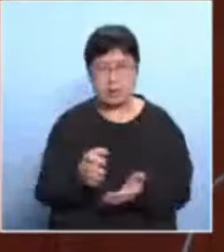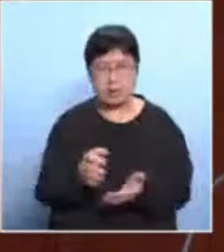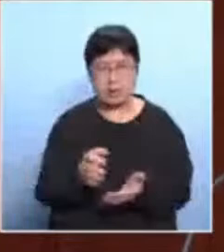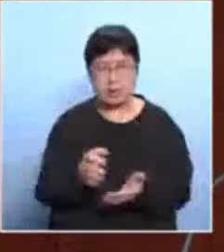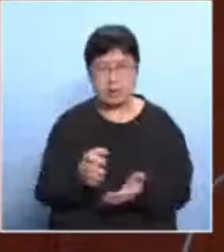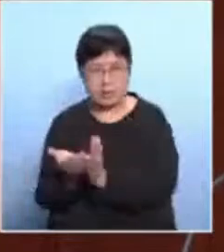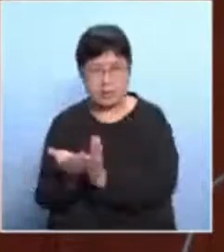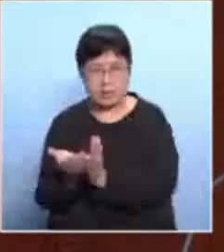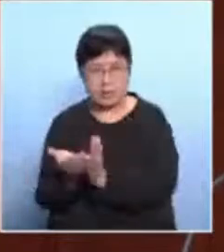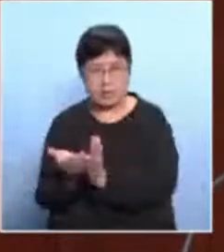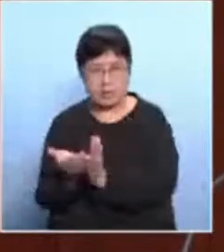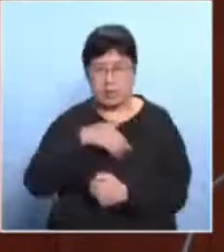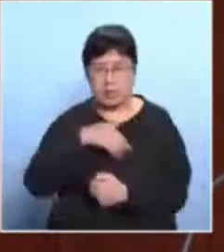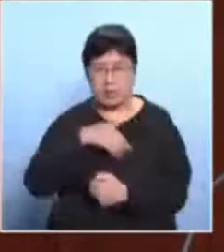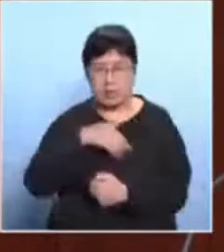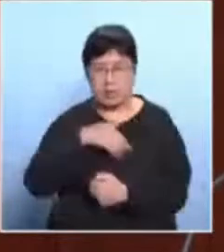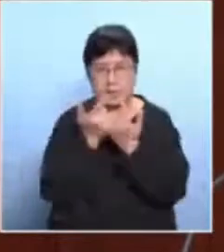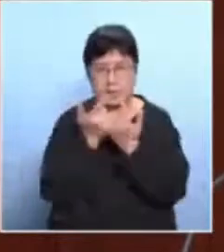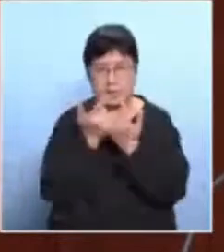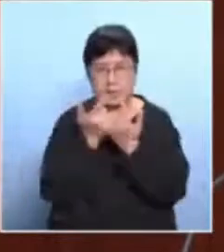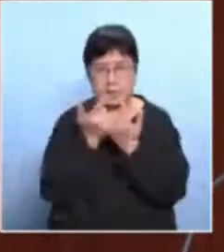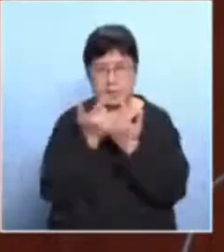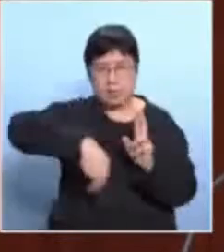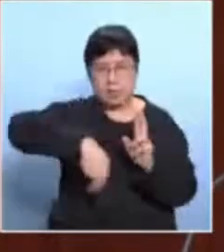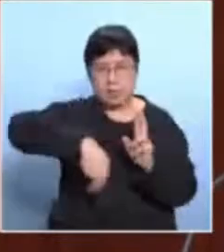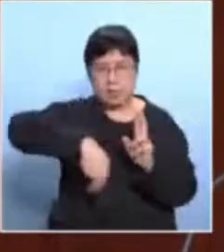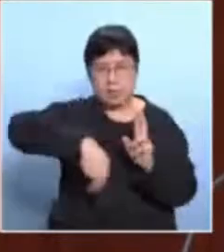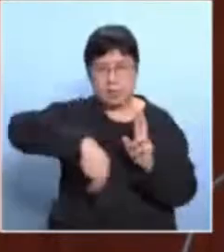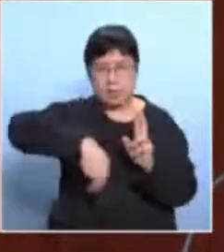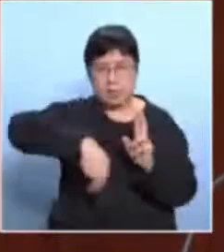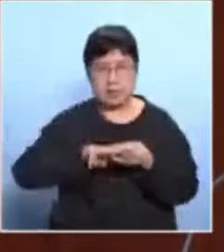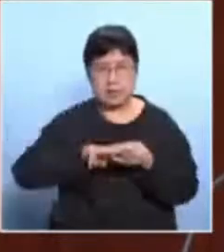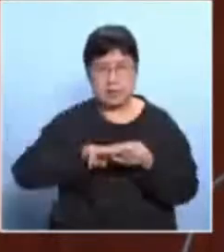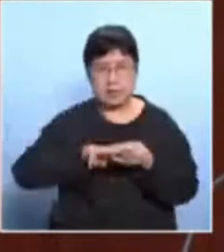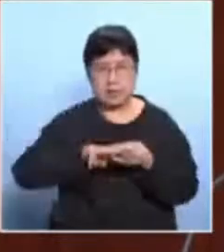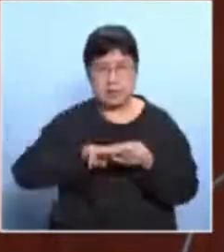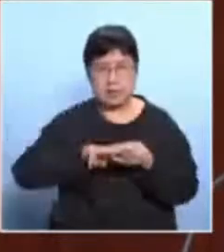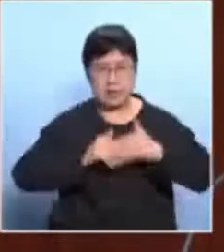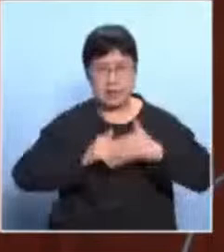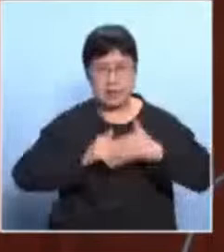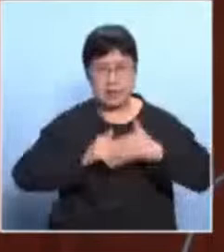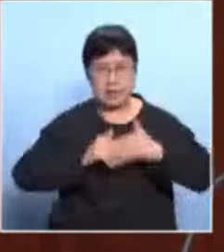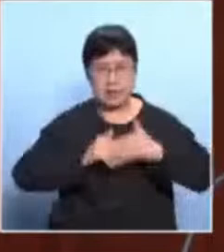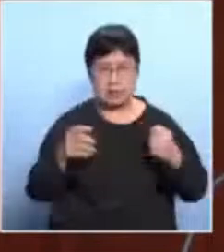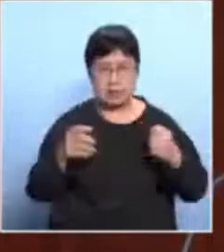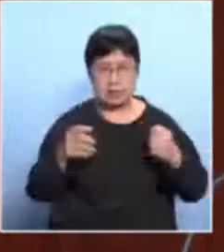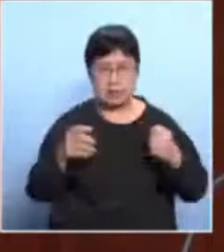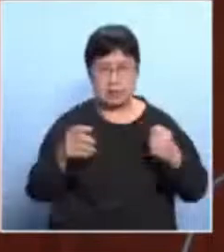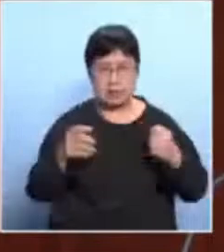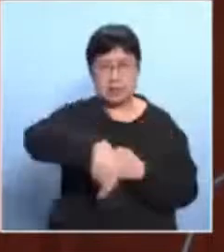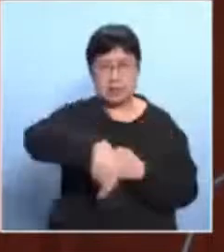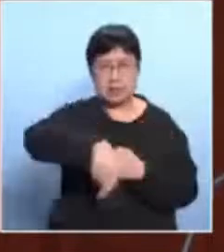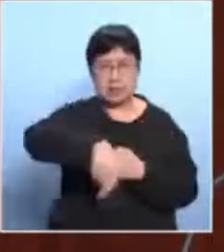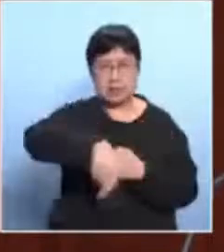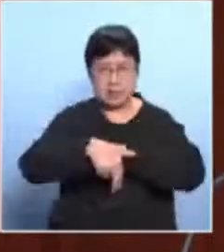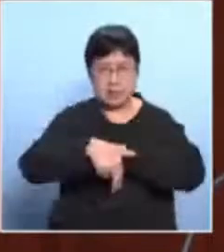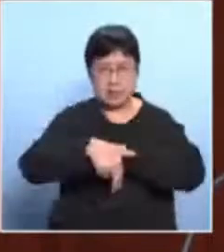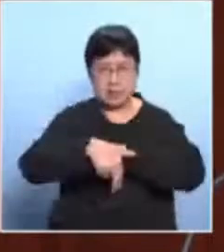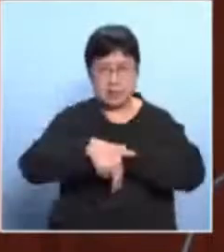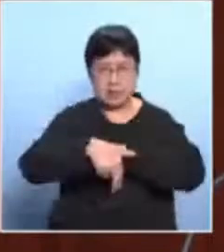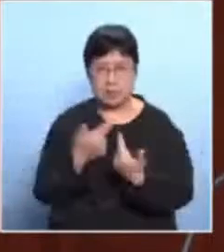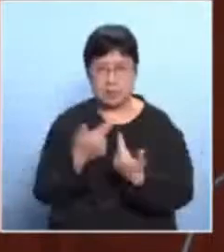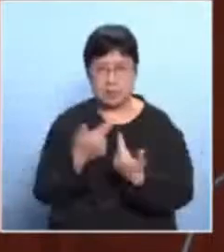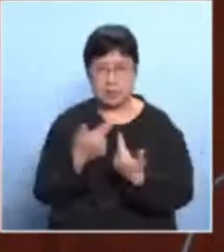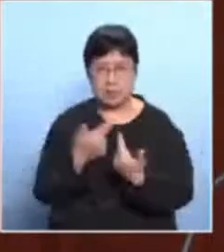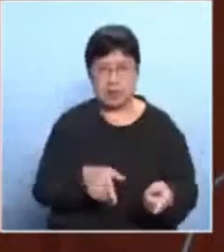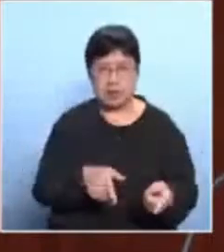Northern Metropolis, particularly the Santin Technopole, will align with the development positioning of the Hetao